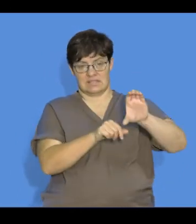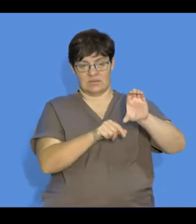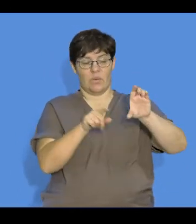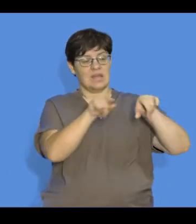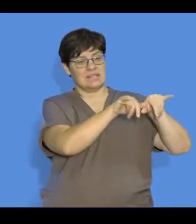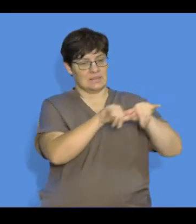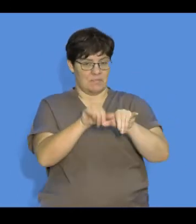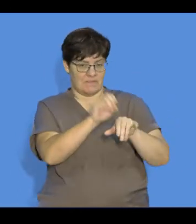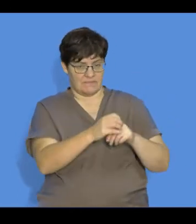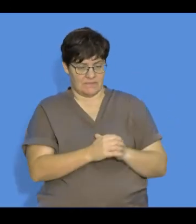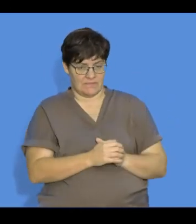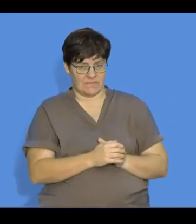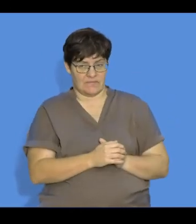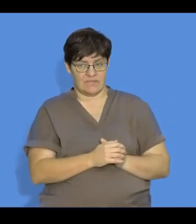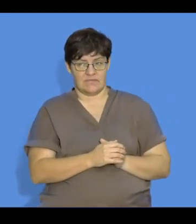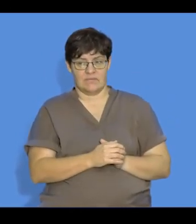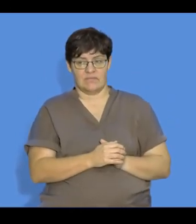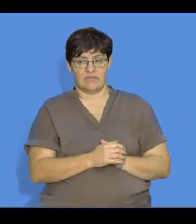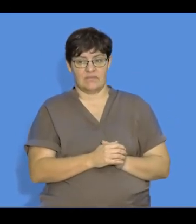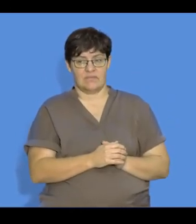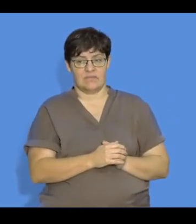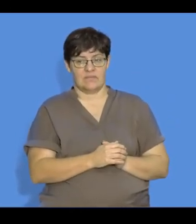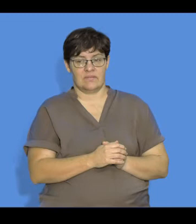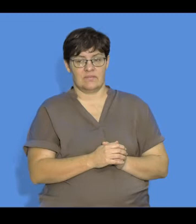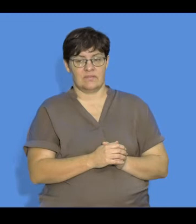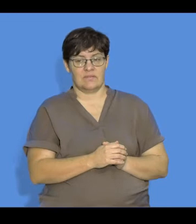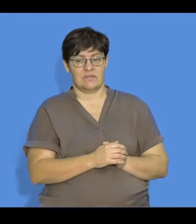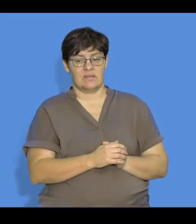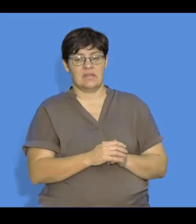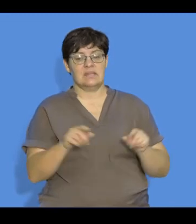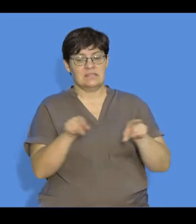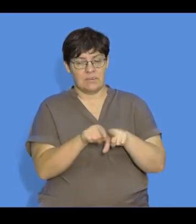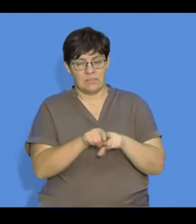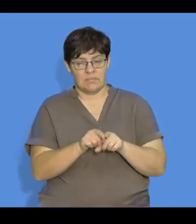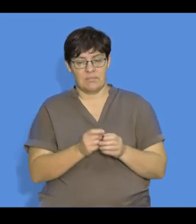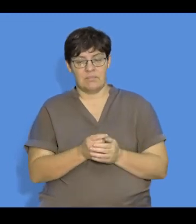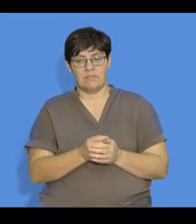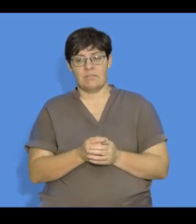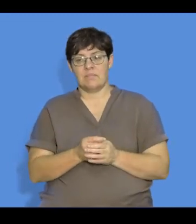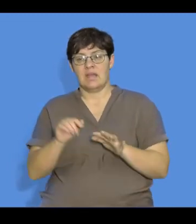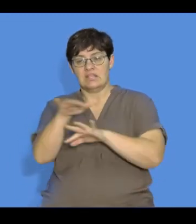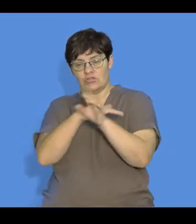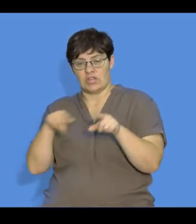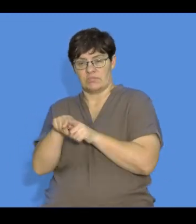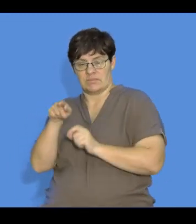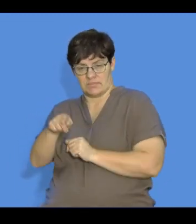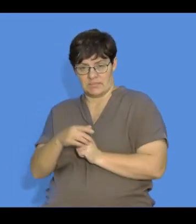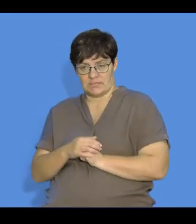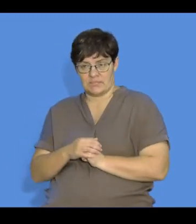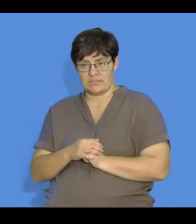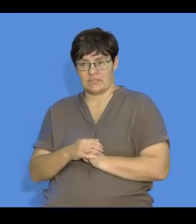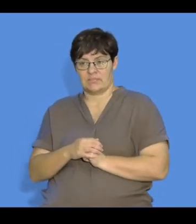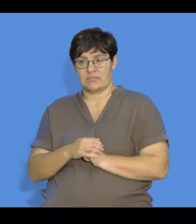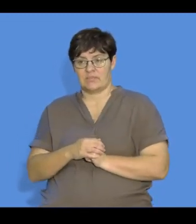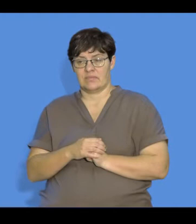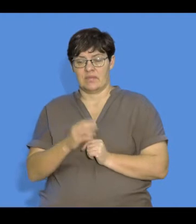is the same. That's what we are saying. And then furthermore, we can also have a scenario like this. If you look